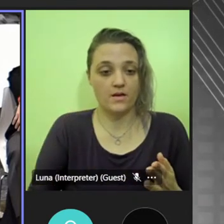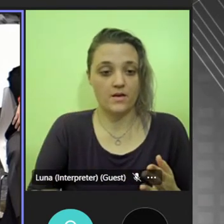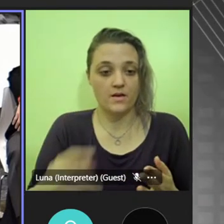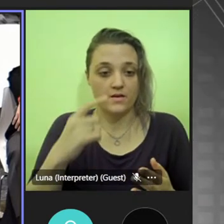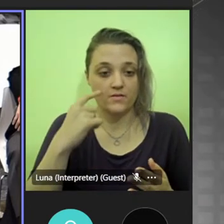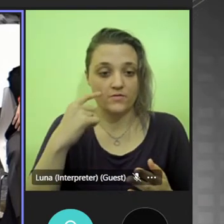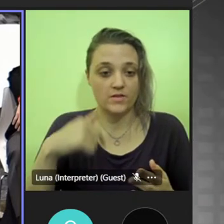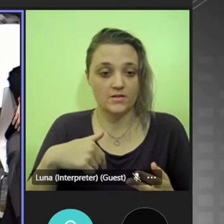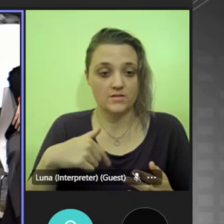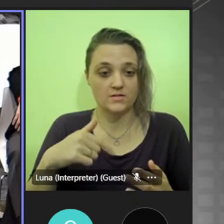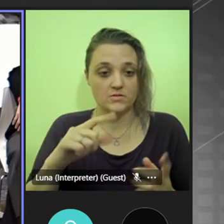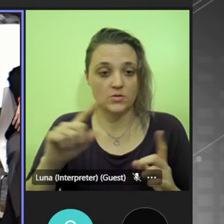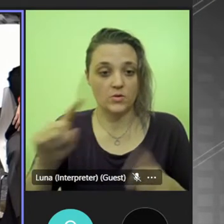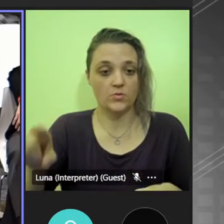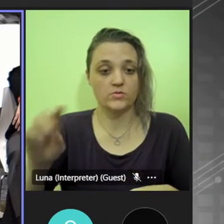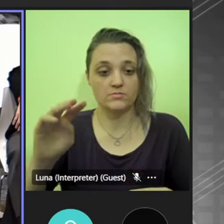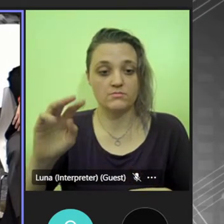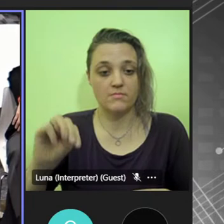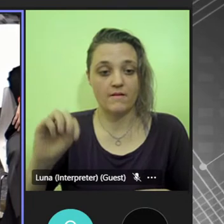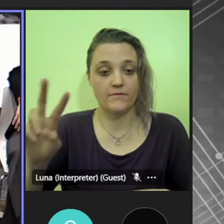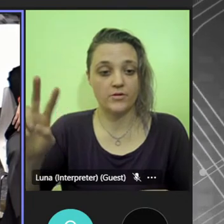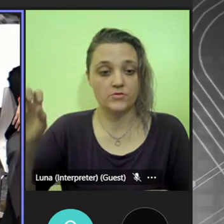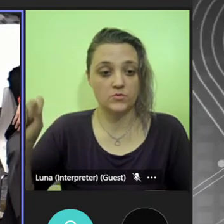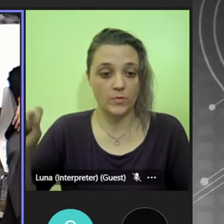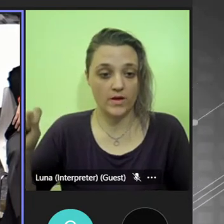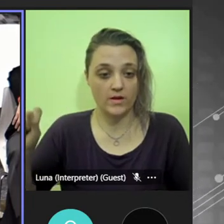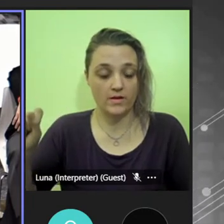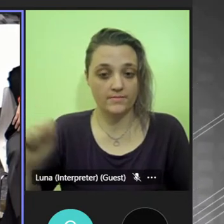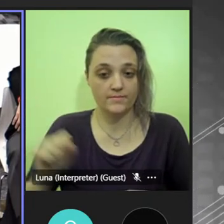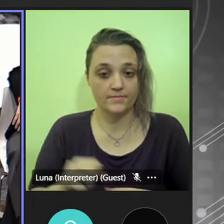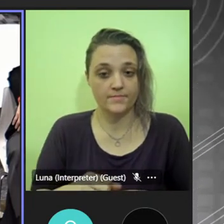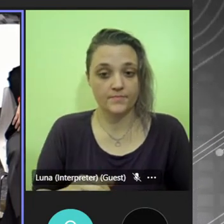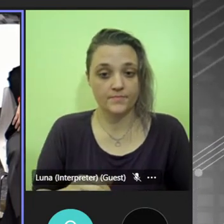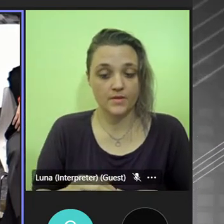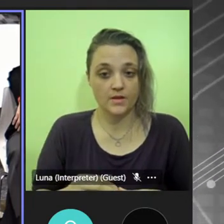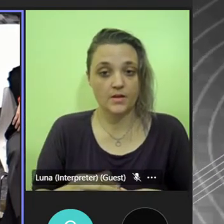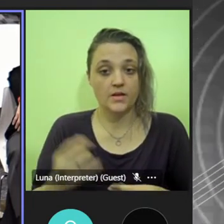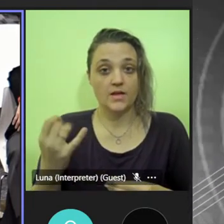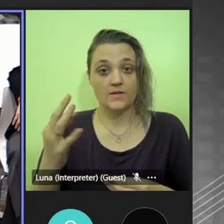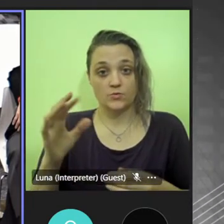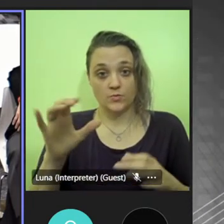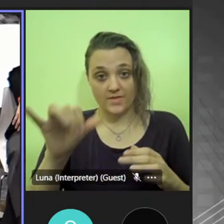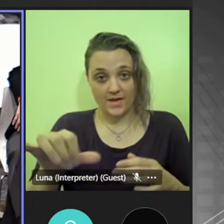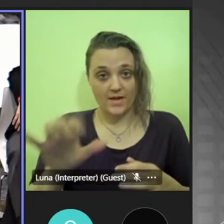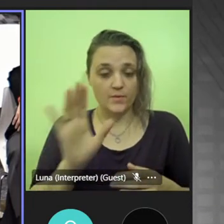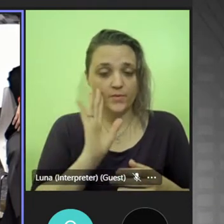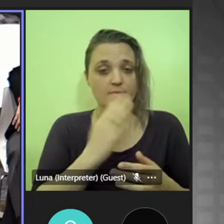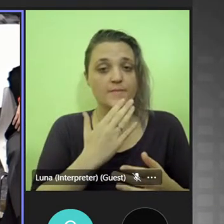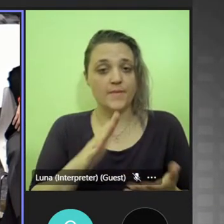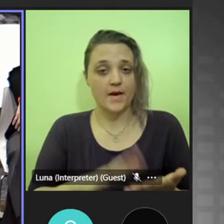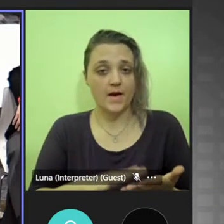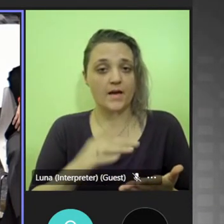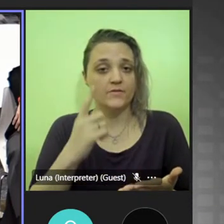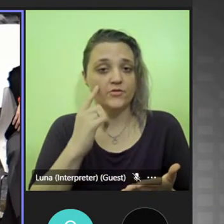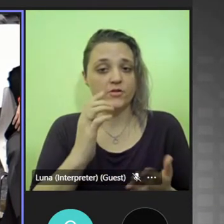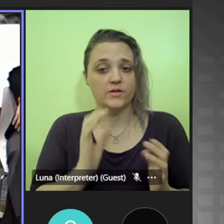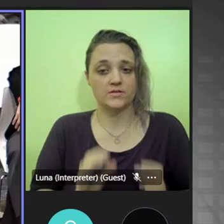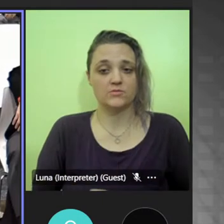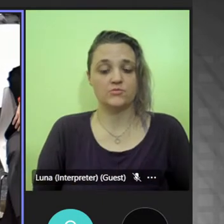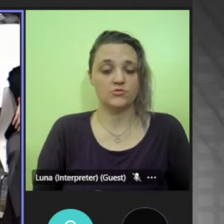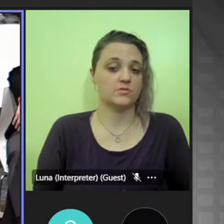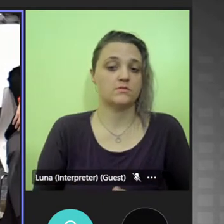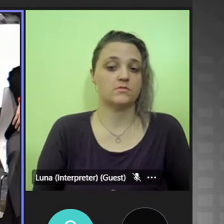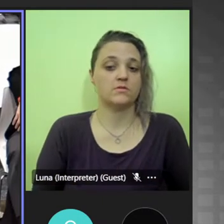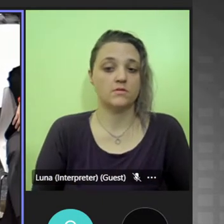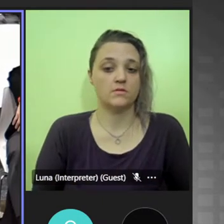the Young on going back up to well what to Mount Vernon Square and that way if you do that it'll